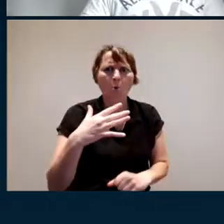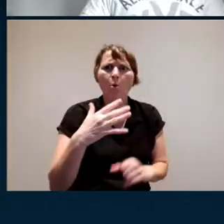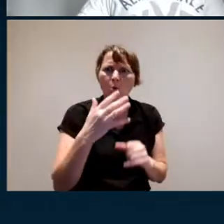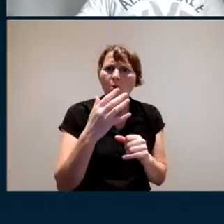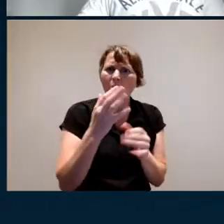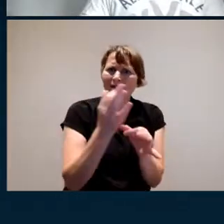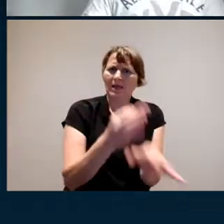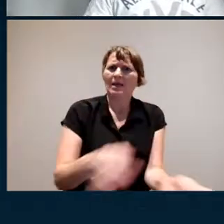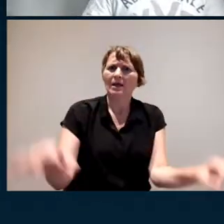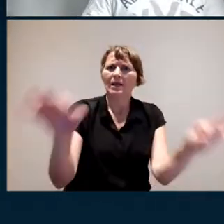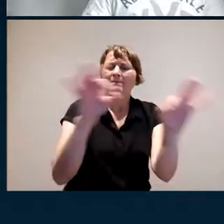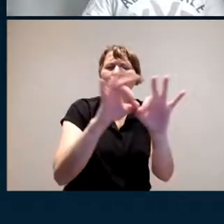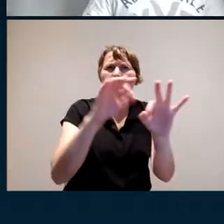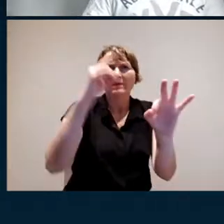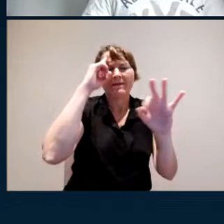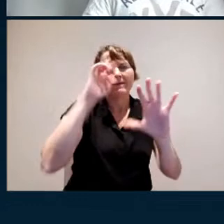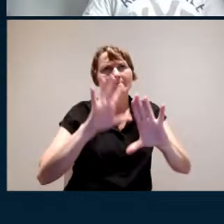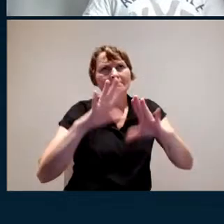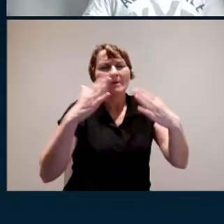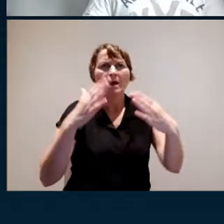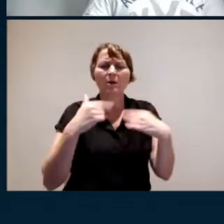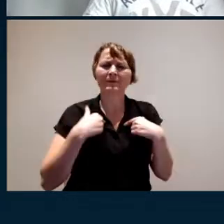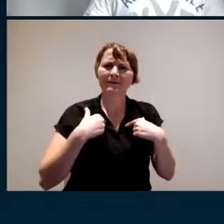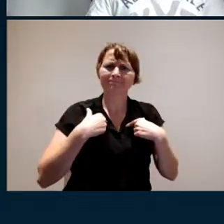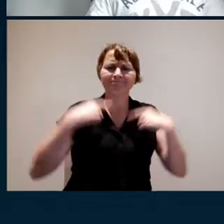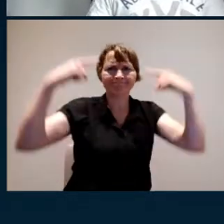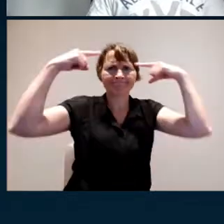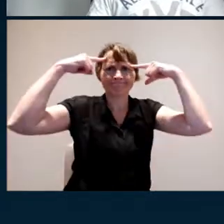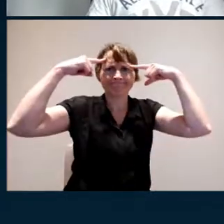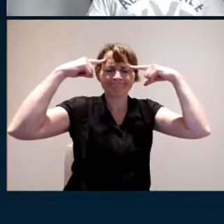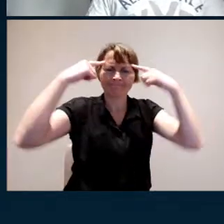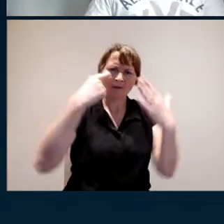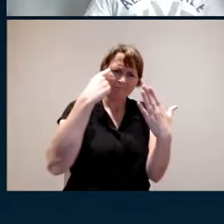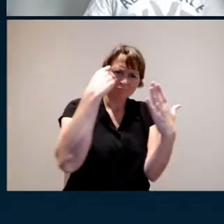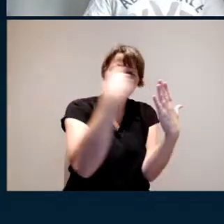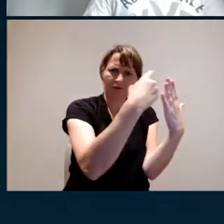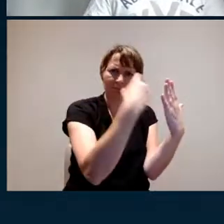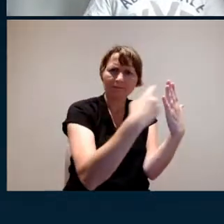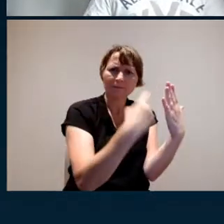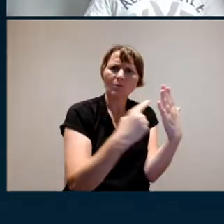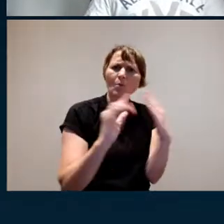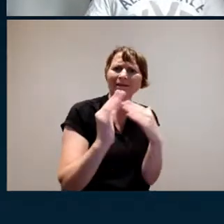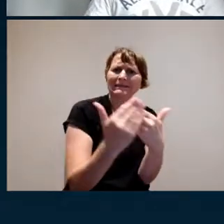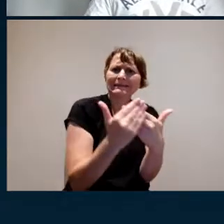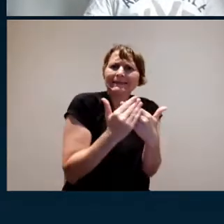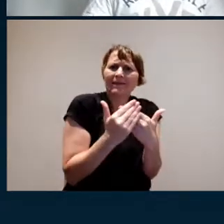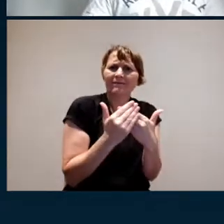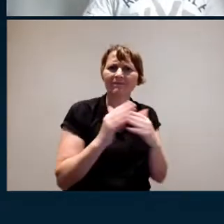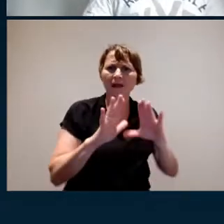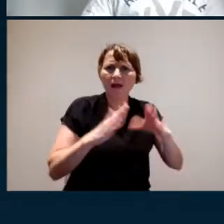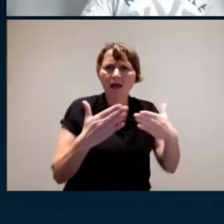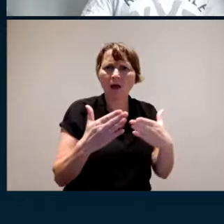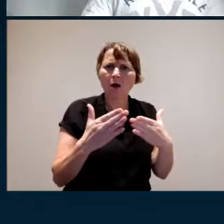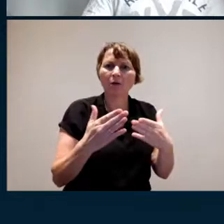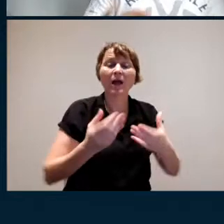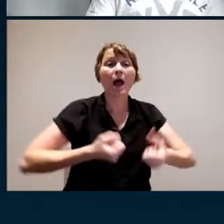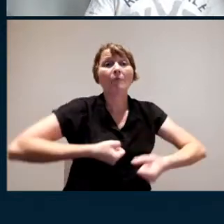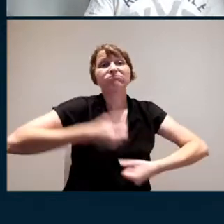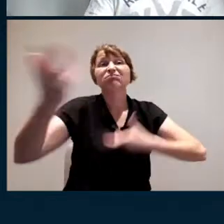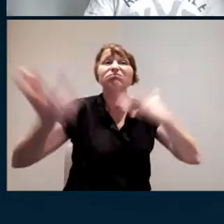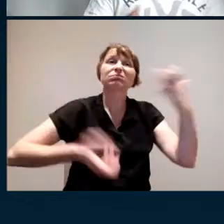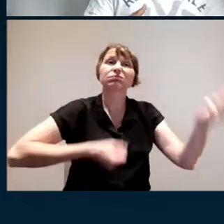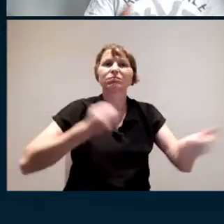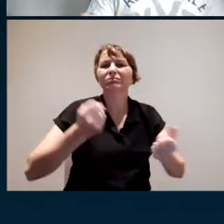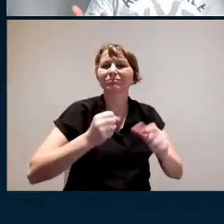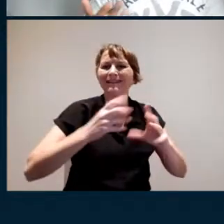harm the governing principles or the security guidelines of it. So we have